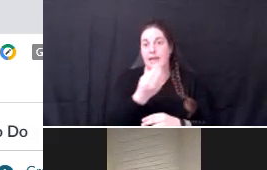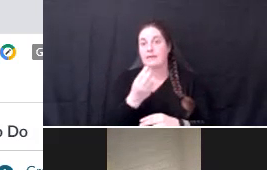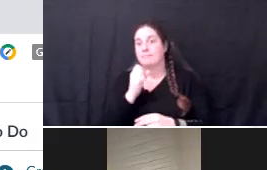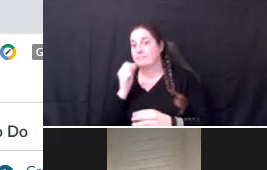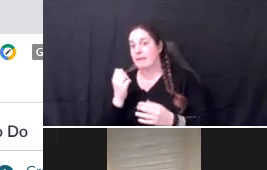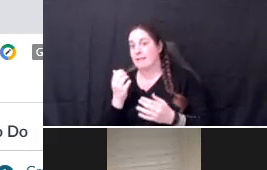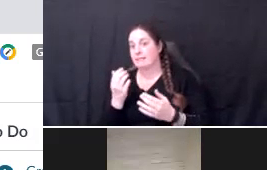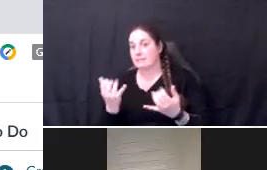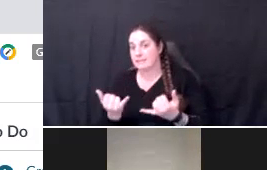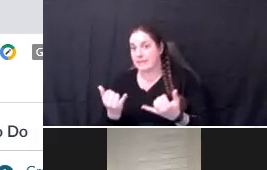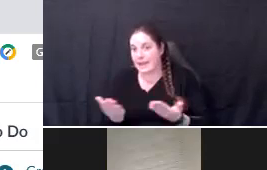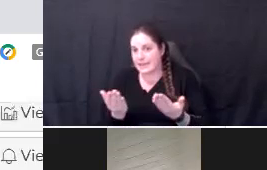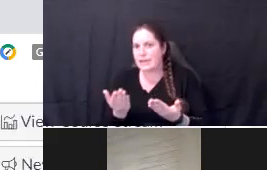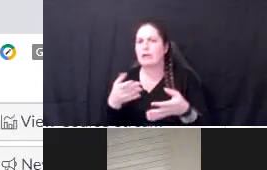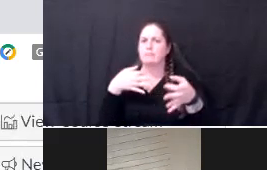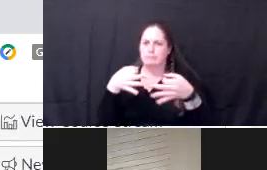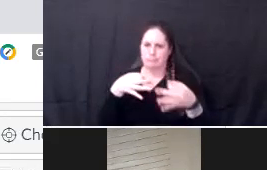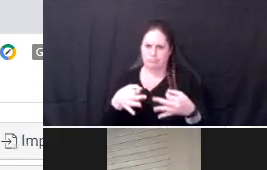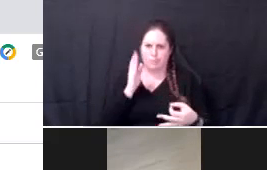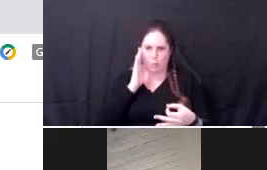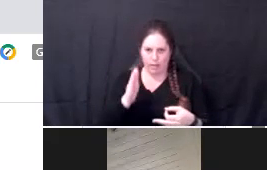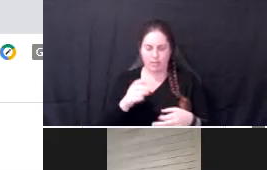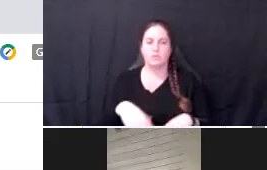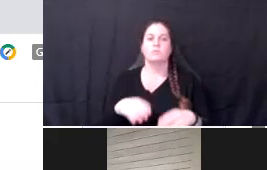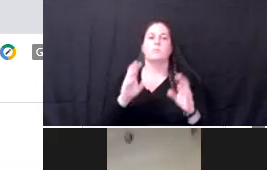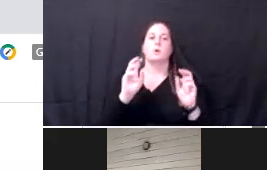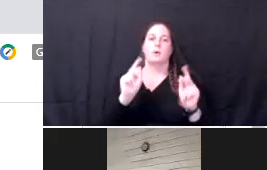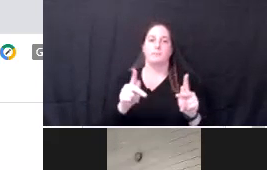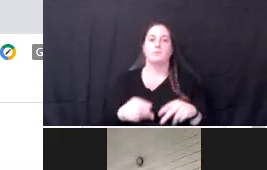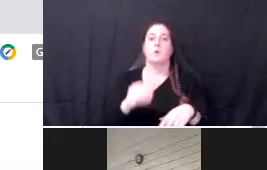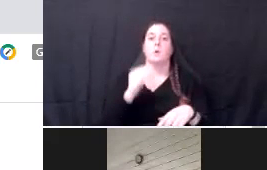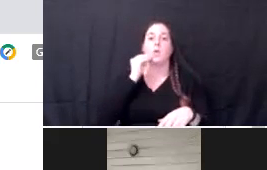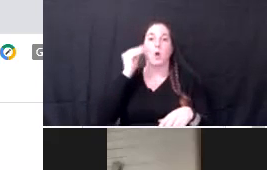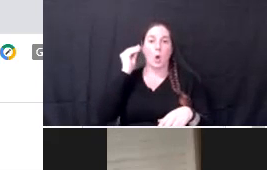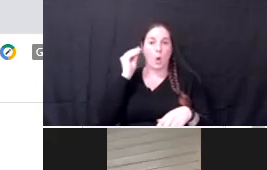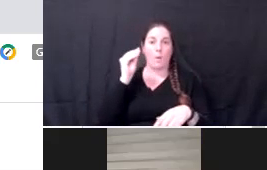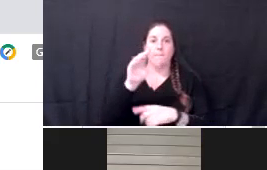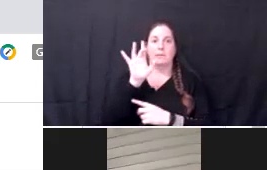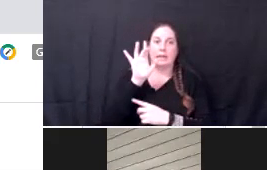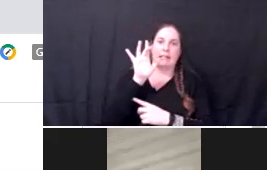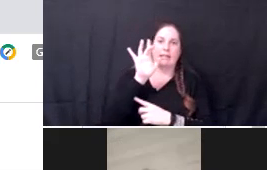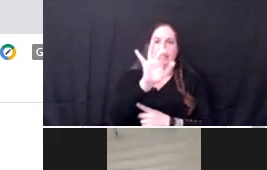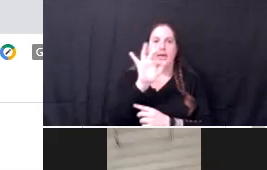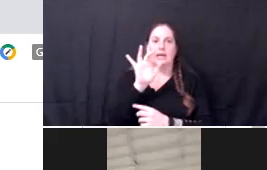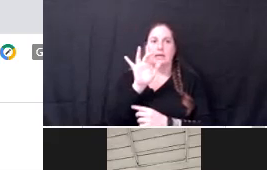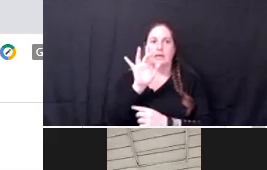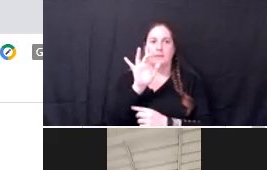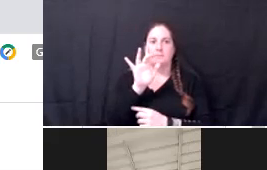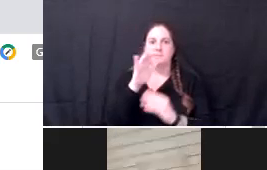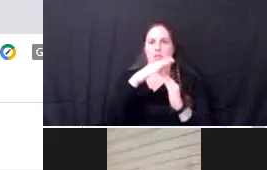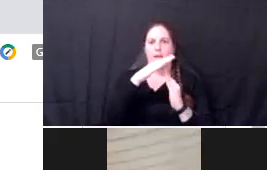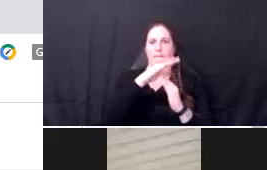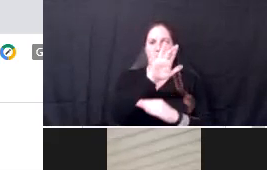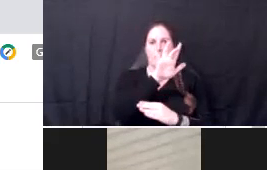okay? So if you click on the home button, it brings you back to this home page,